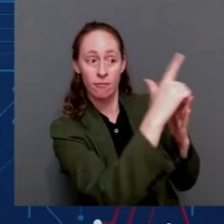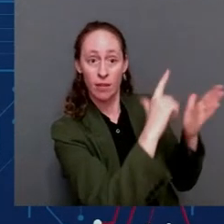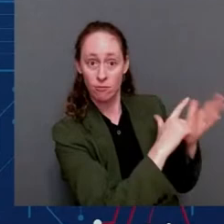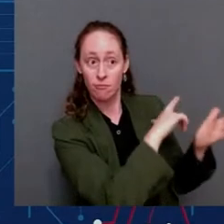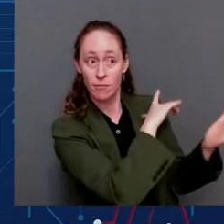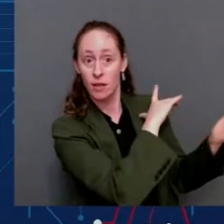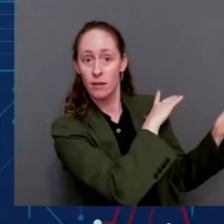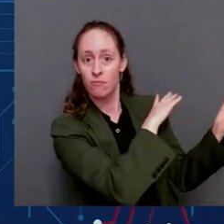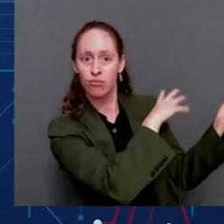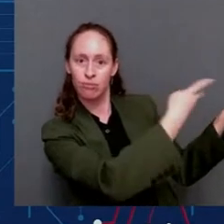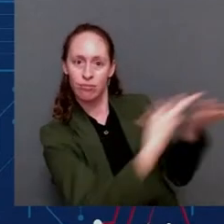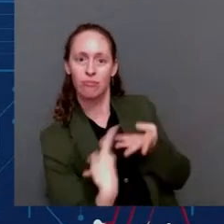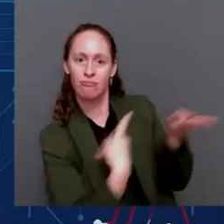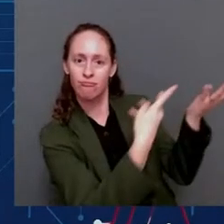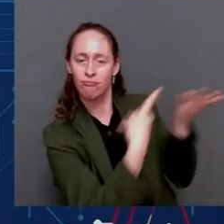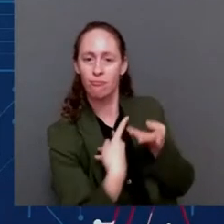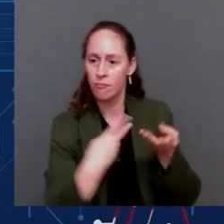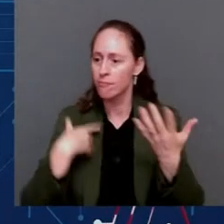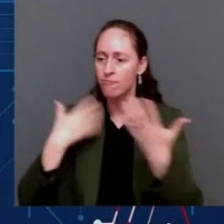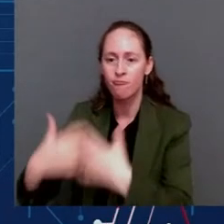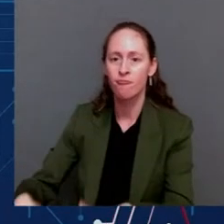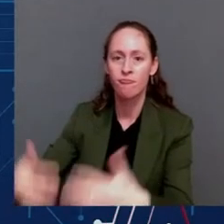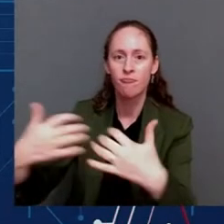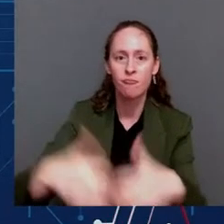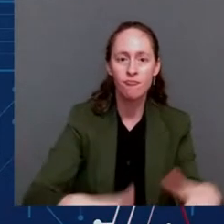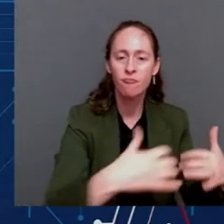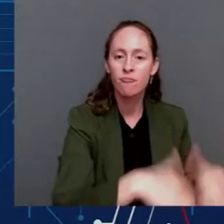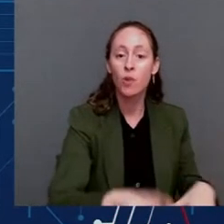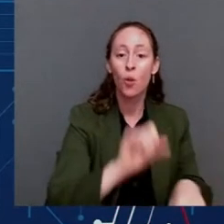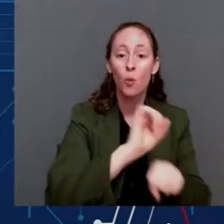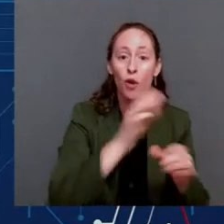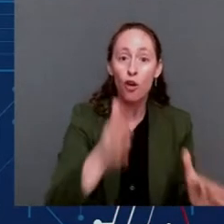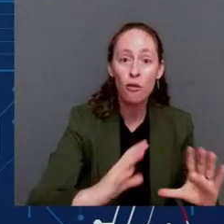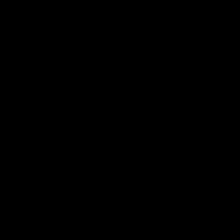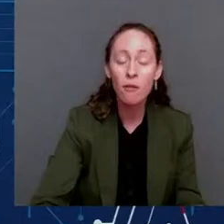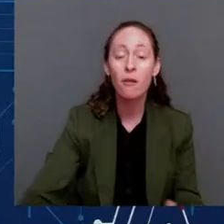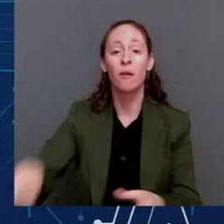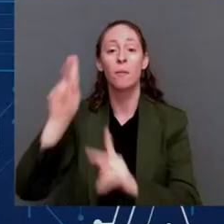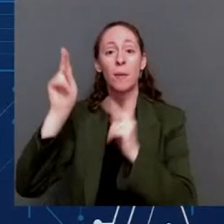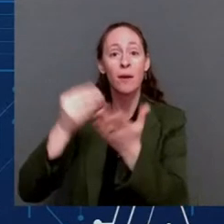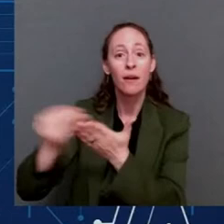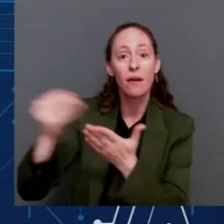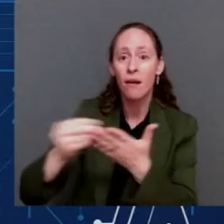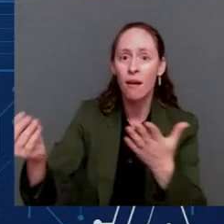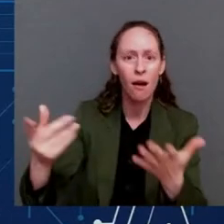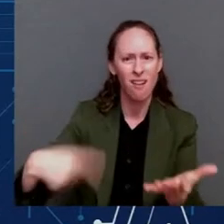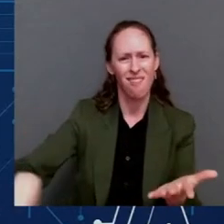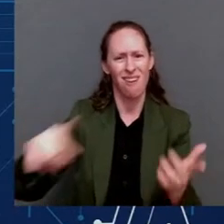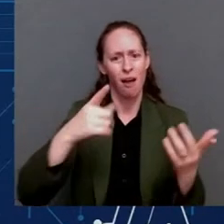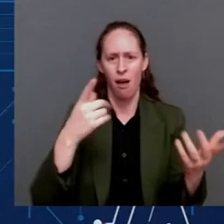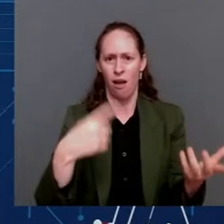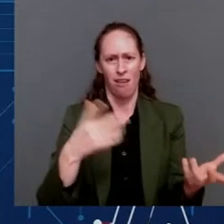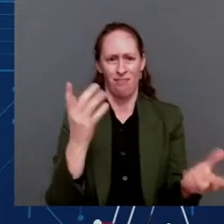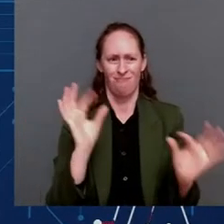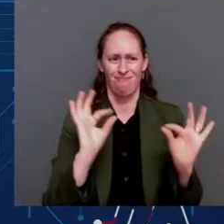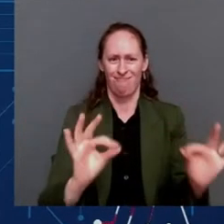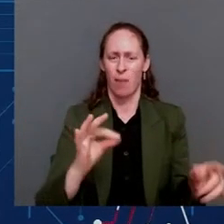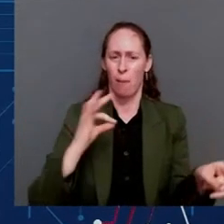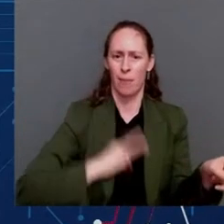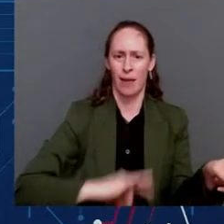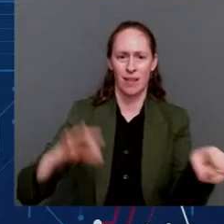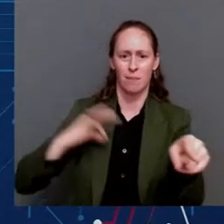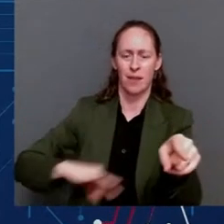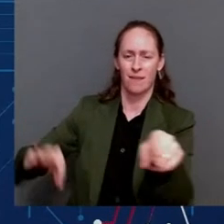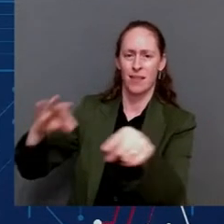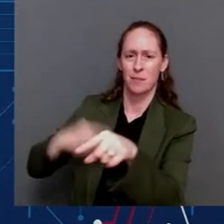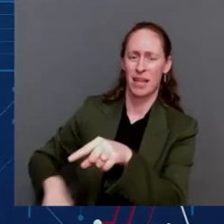for manufacturers, and it is a win for consumers. We're making a once-in-a-century investment in American industry, and we'll be